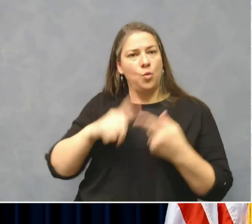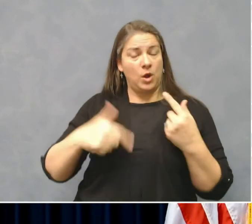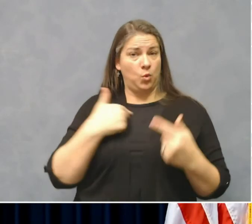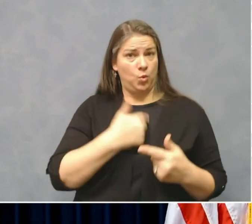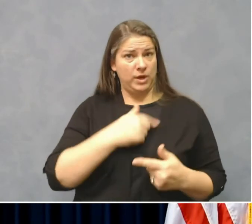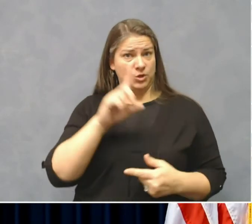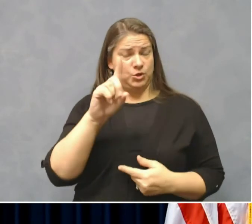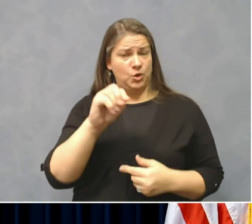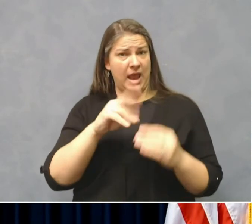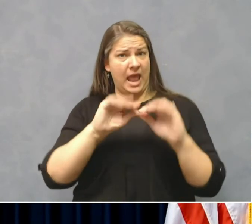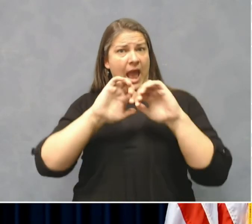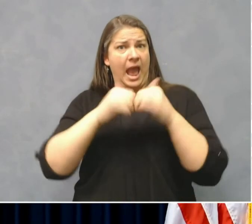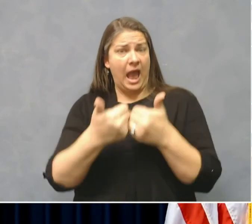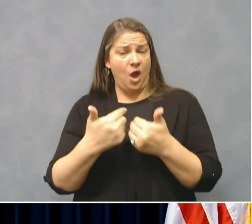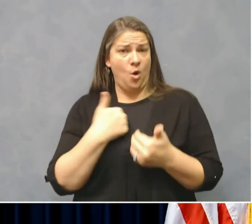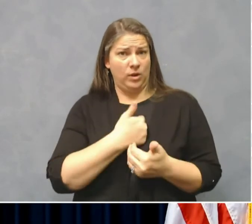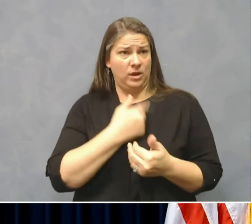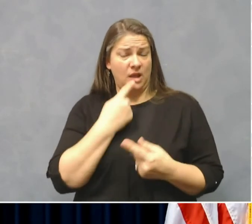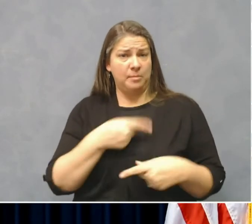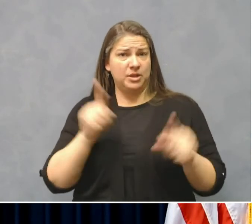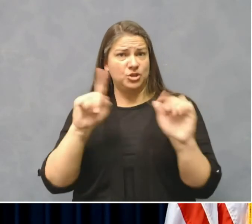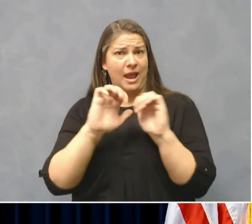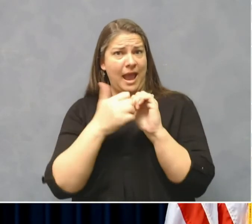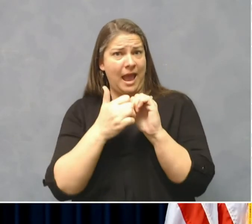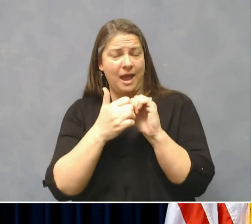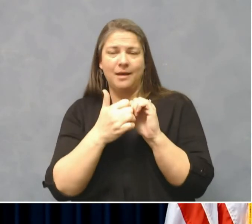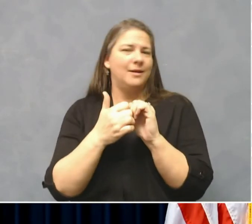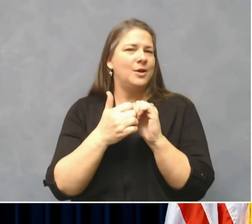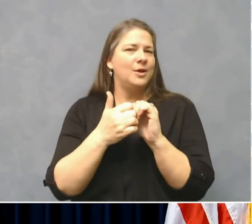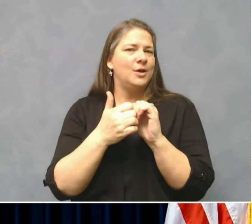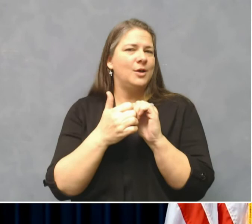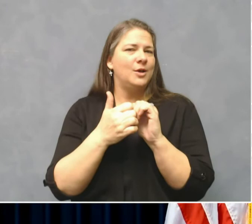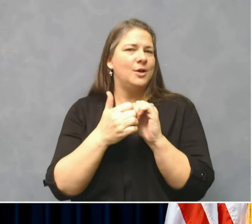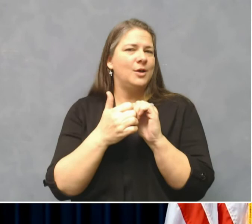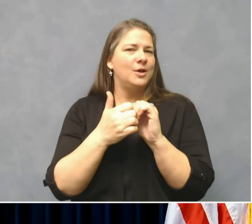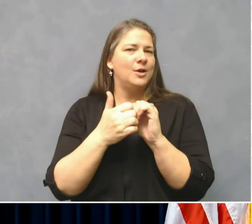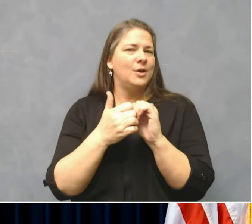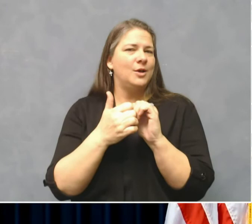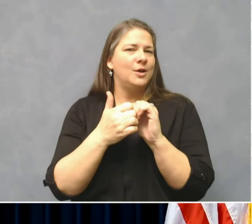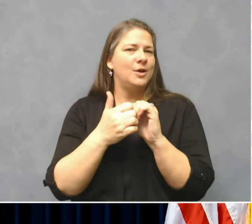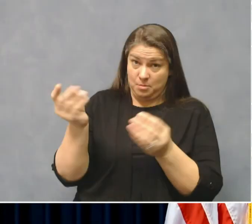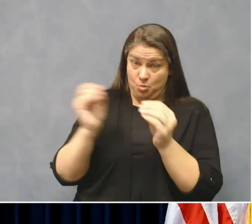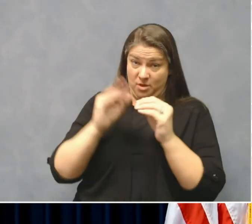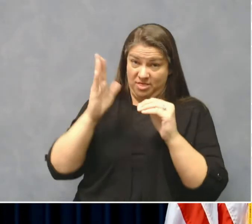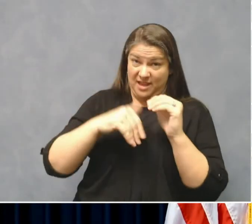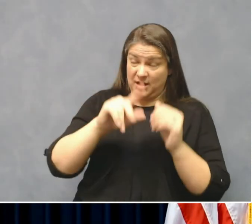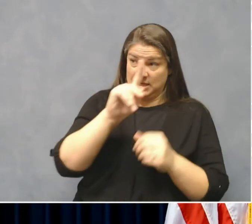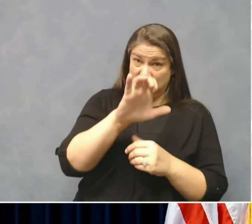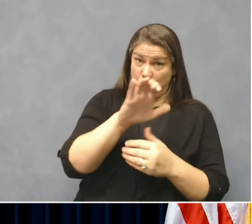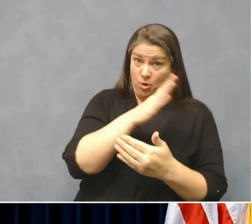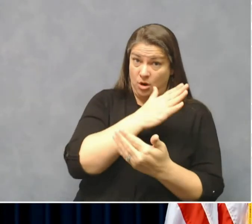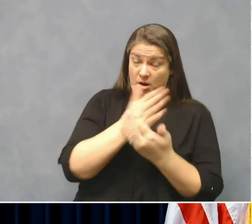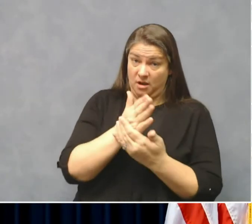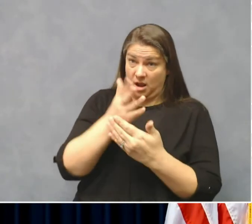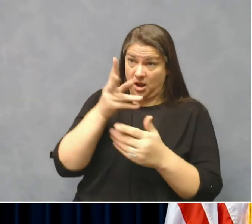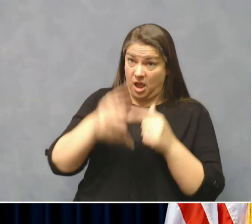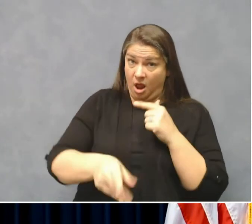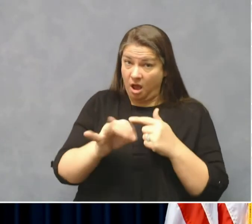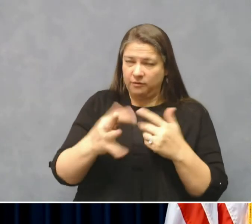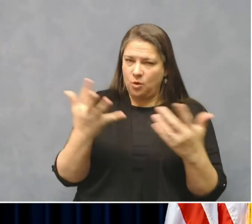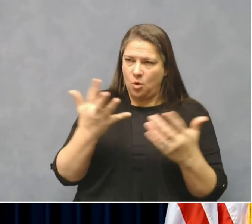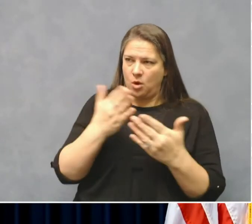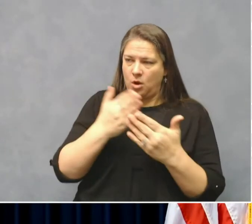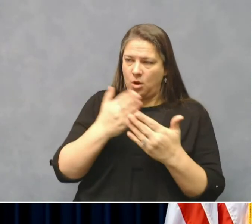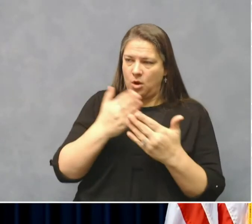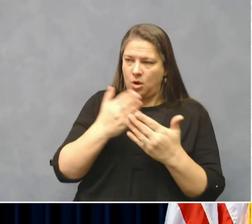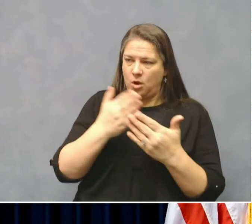will also depend on whether or not CARES Act funding extends. We could potentially boost some